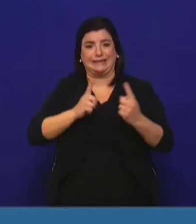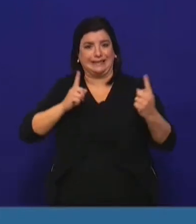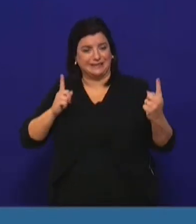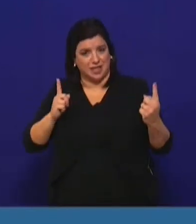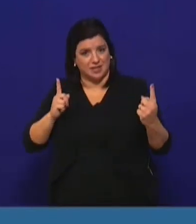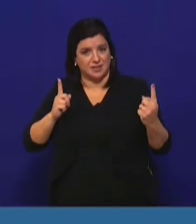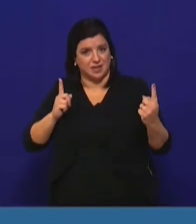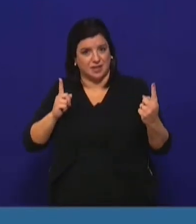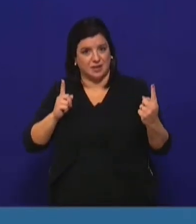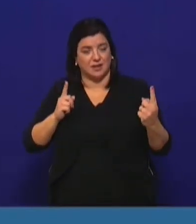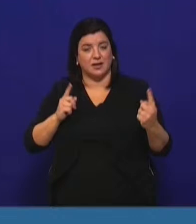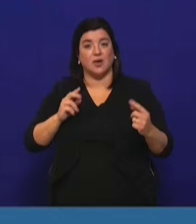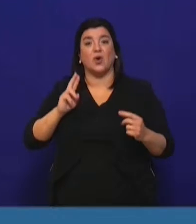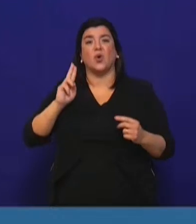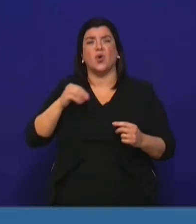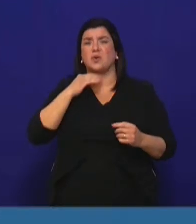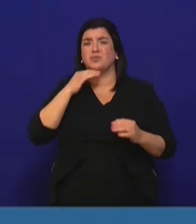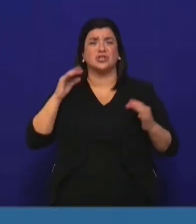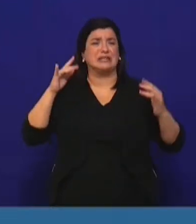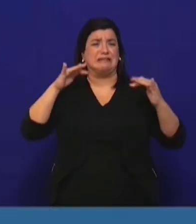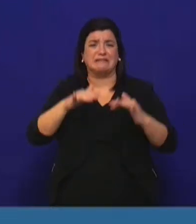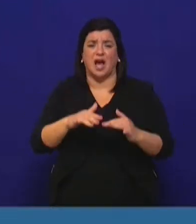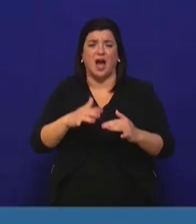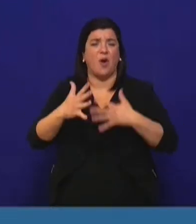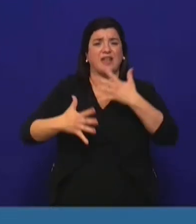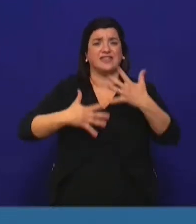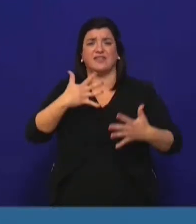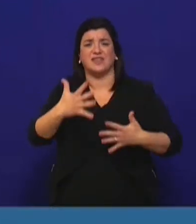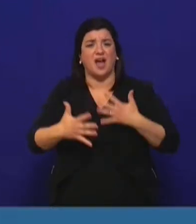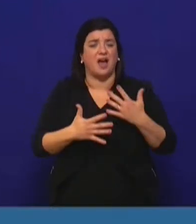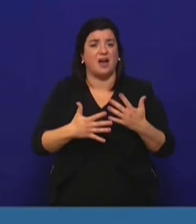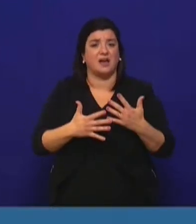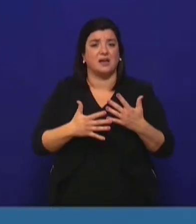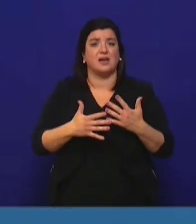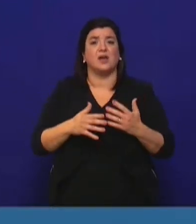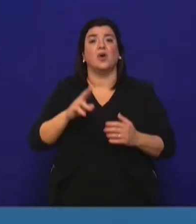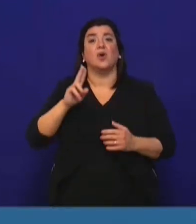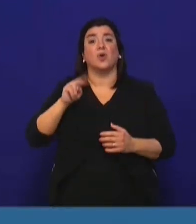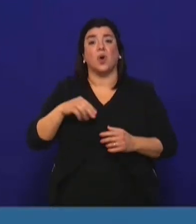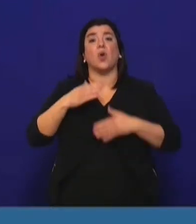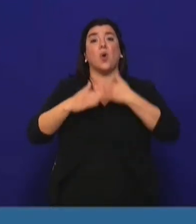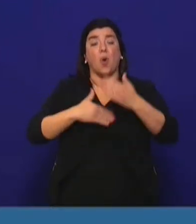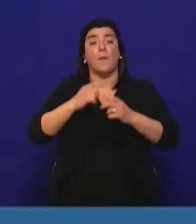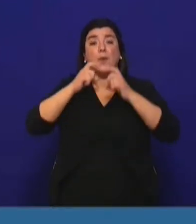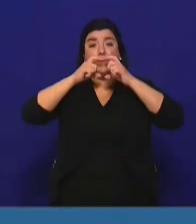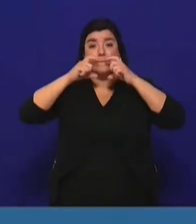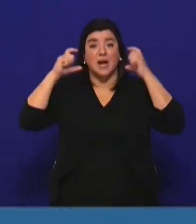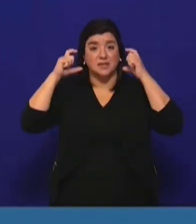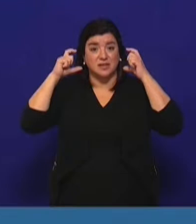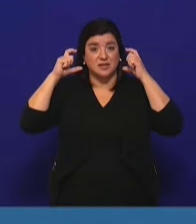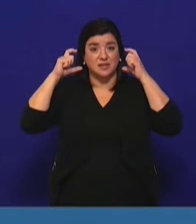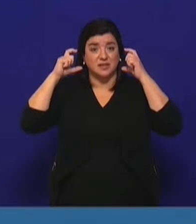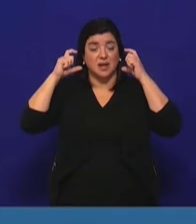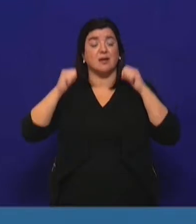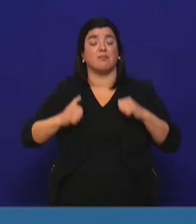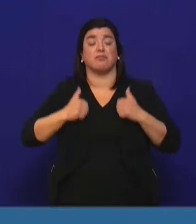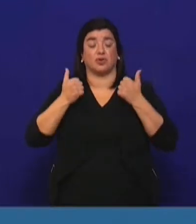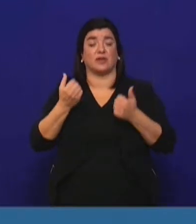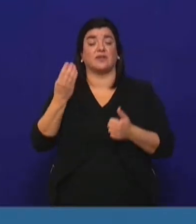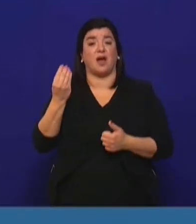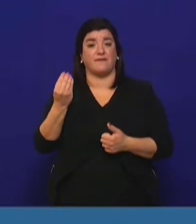nevitaw il-gatherings li niltaqgħu ma' xulxin, nibqgħu nilbsu il-maskli, importanti ħafna, u